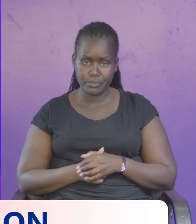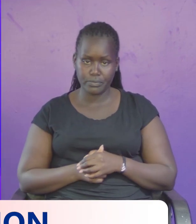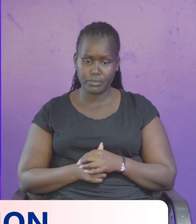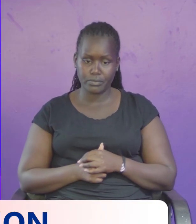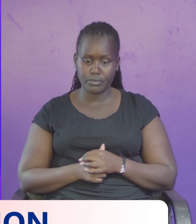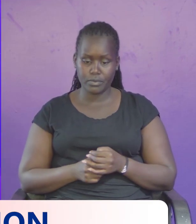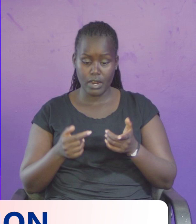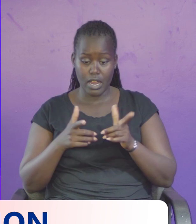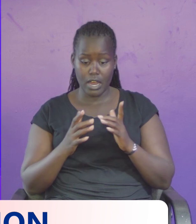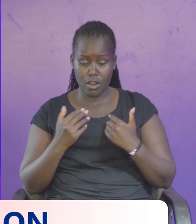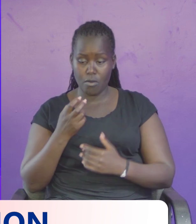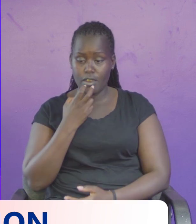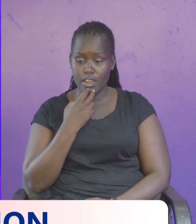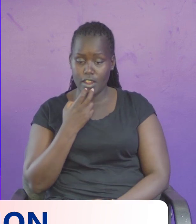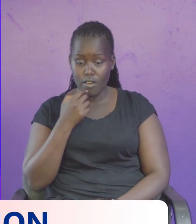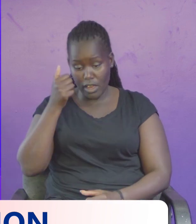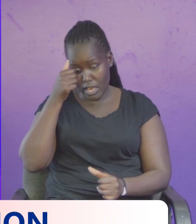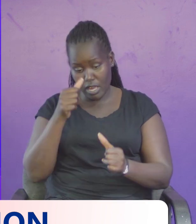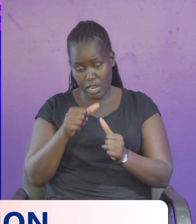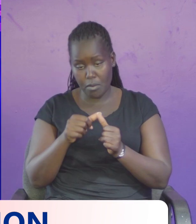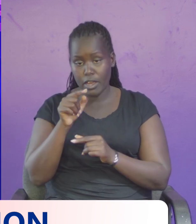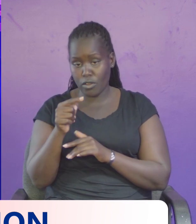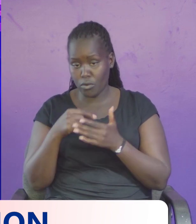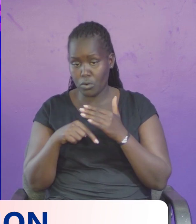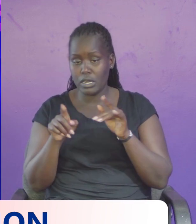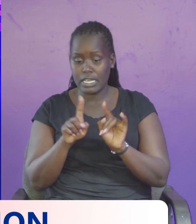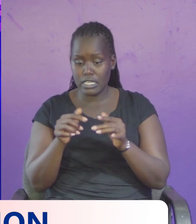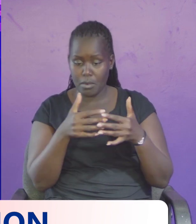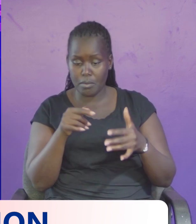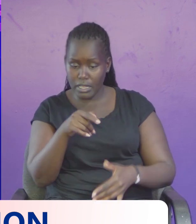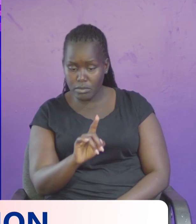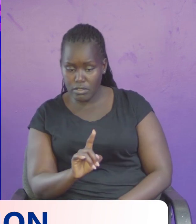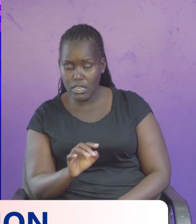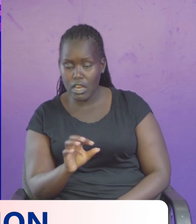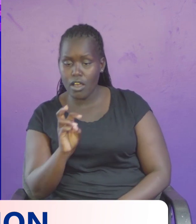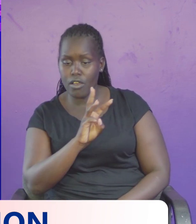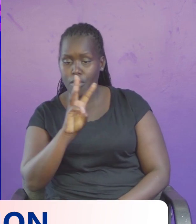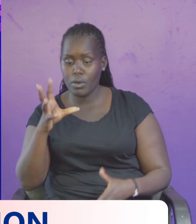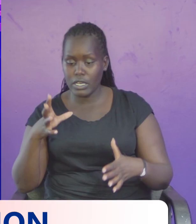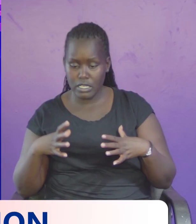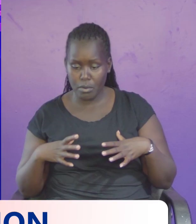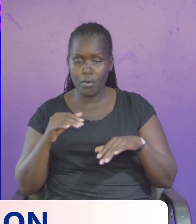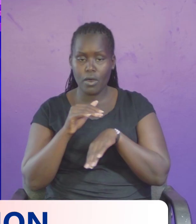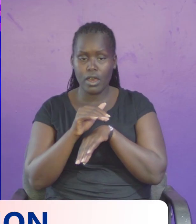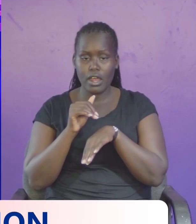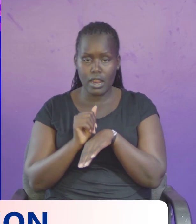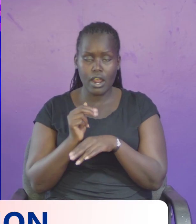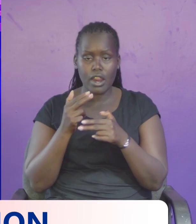Let me laugh and remind you that even Americans themselves, Yes. the West themselves call Africa